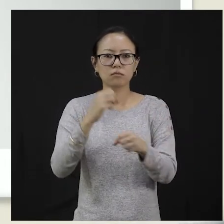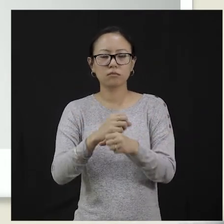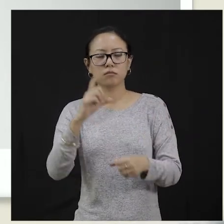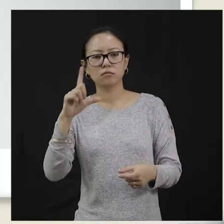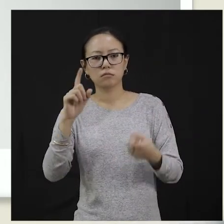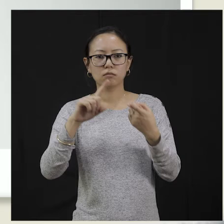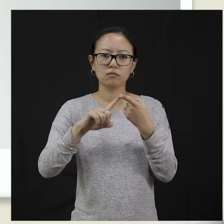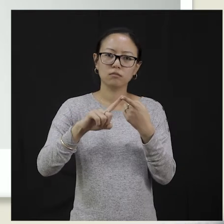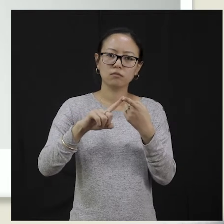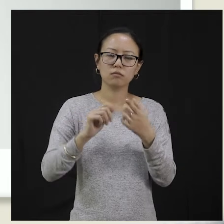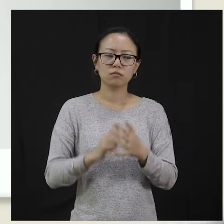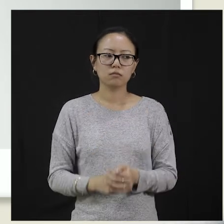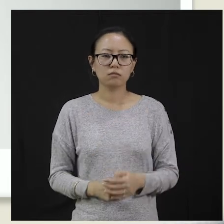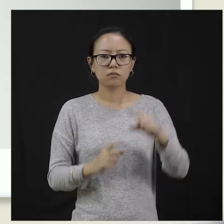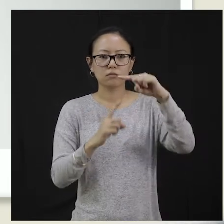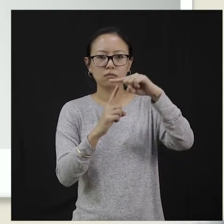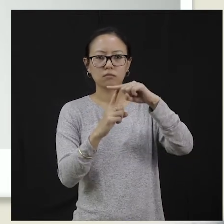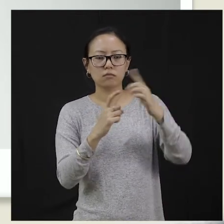Triangle. Triangle.